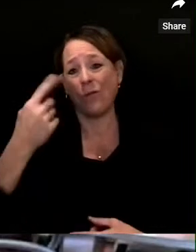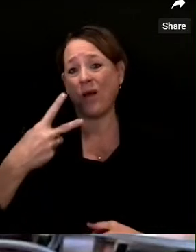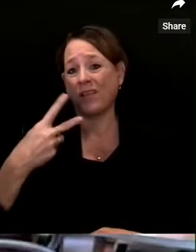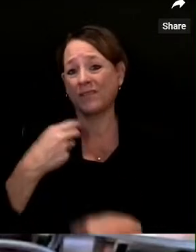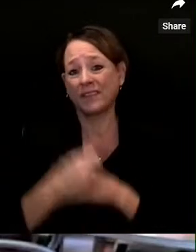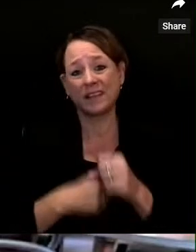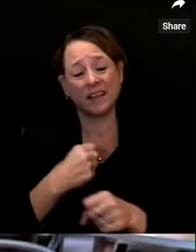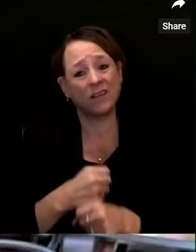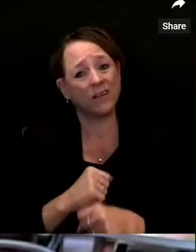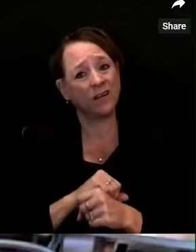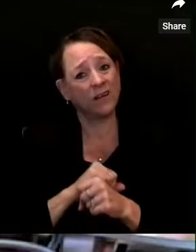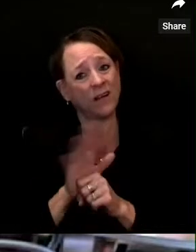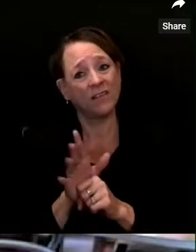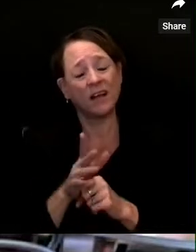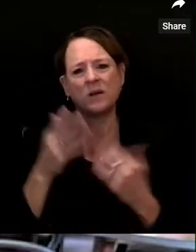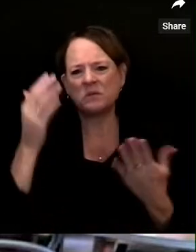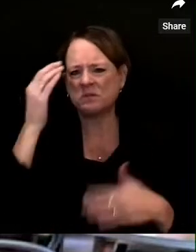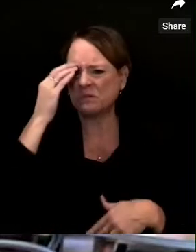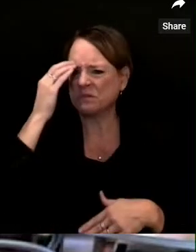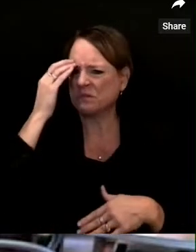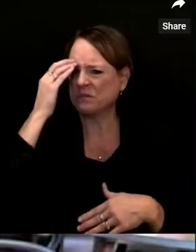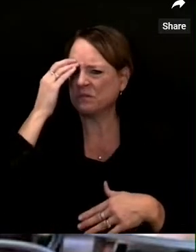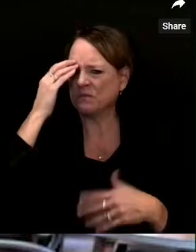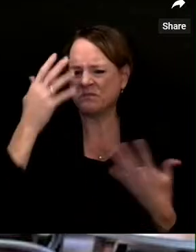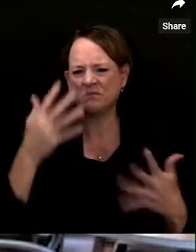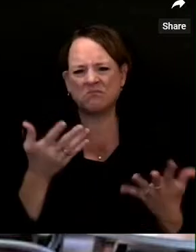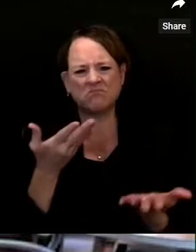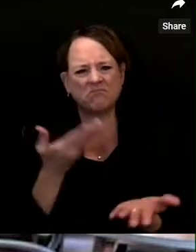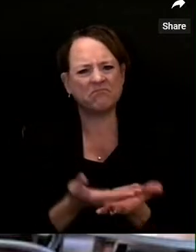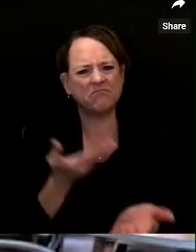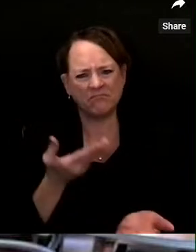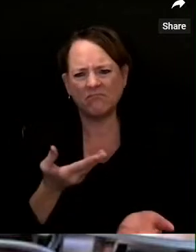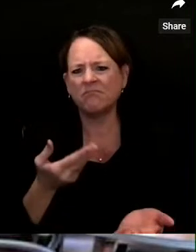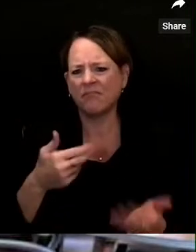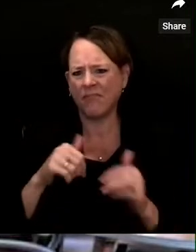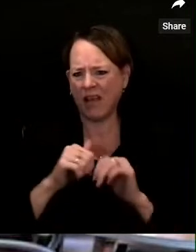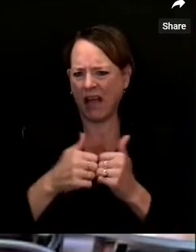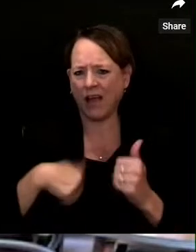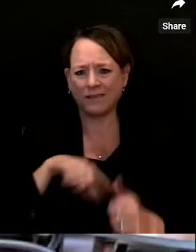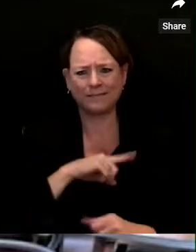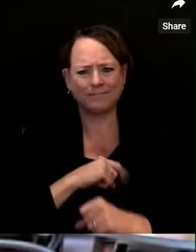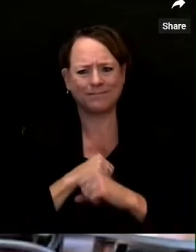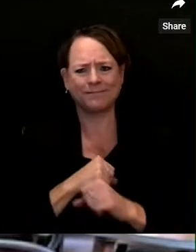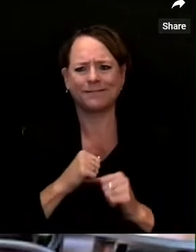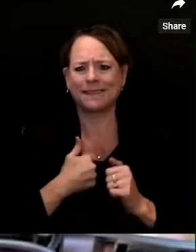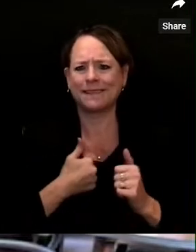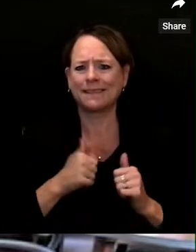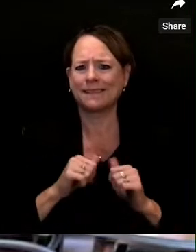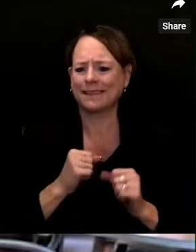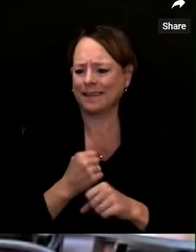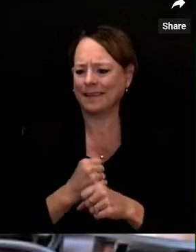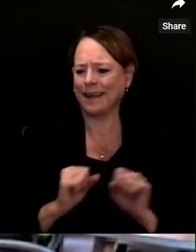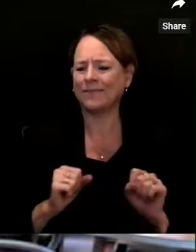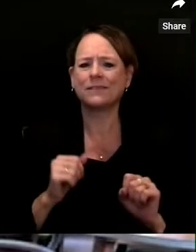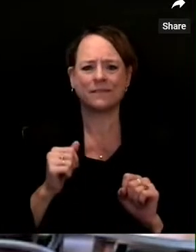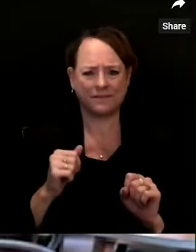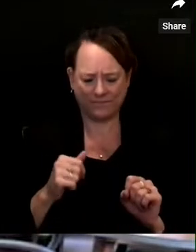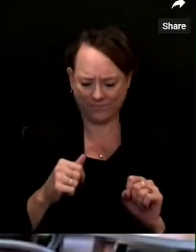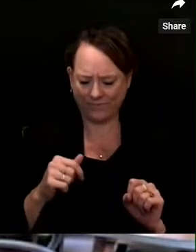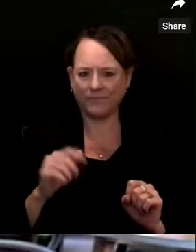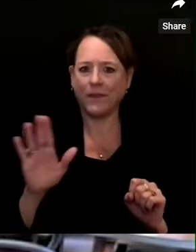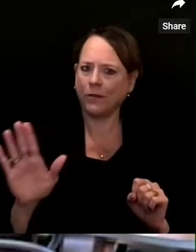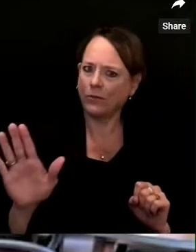ourselves safe. And so there's kind of a shared responsibility here. We need to do what we can do to keep ourselves safe. And